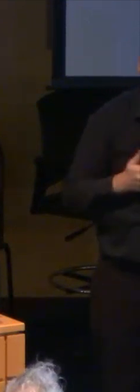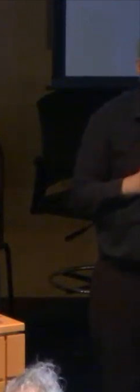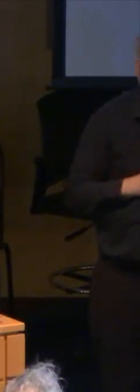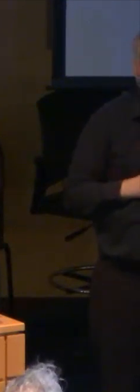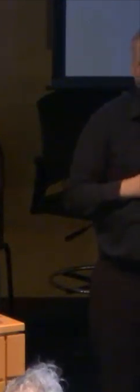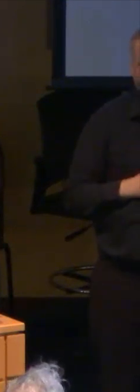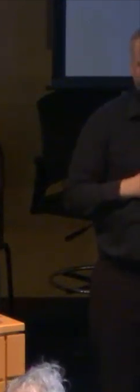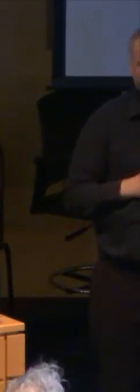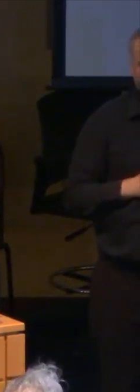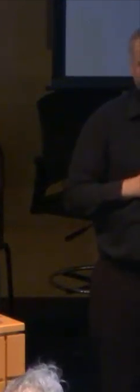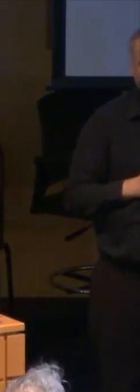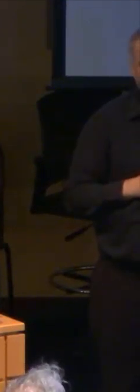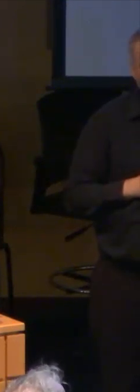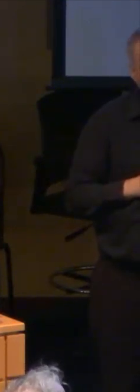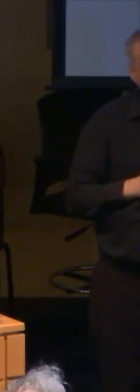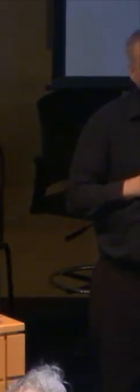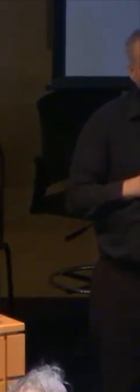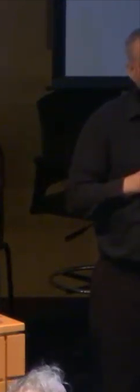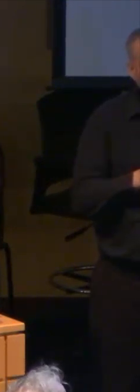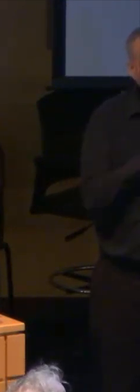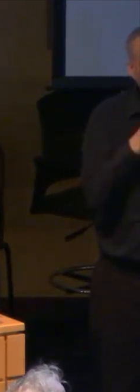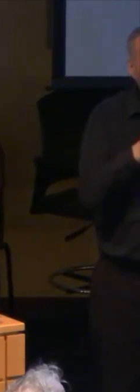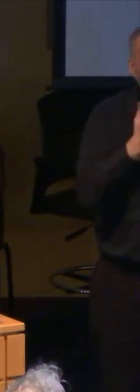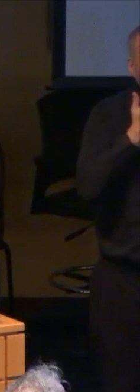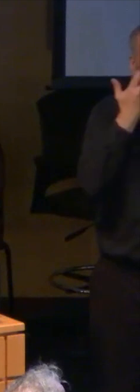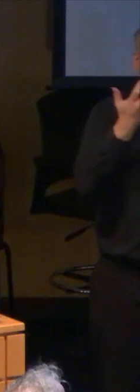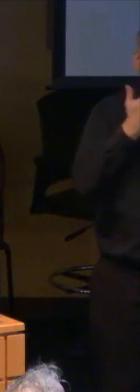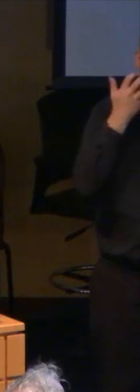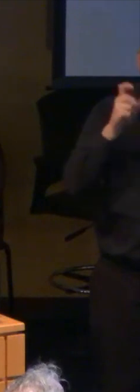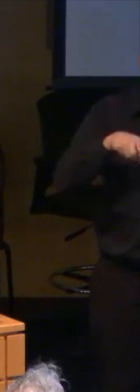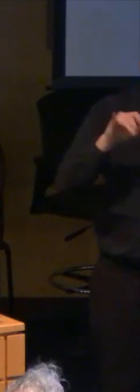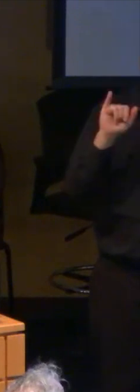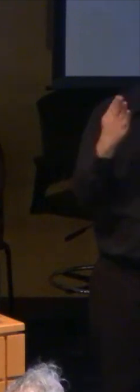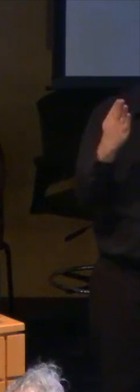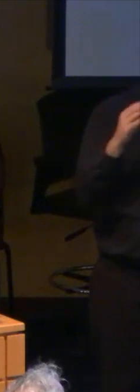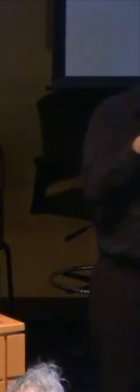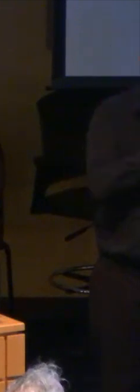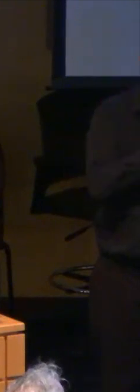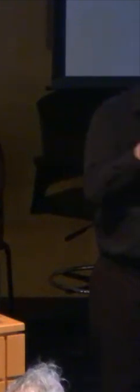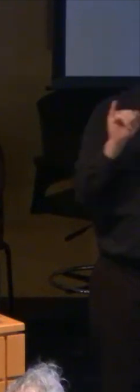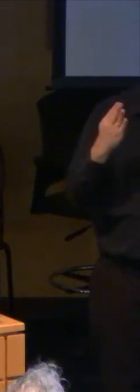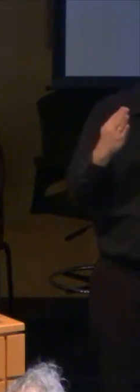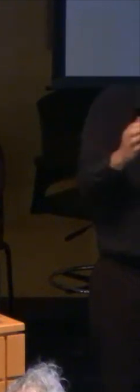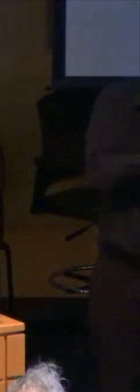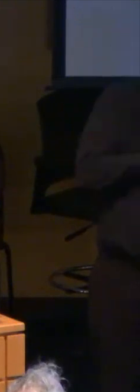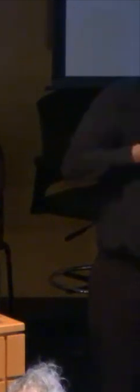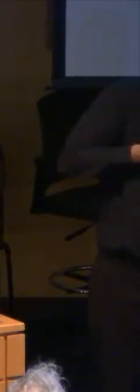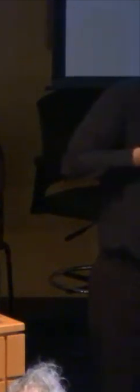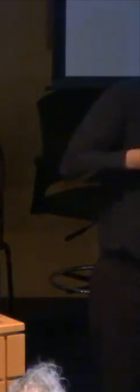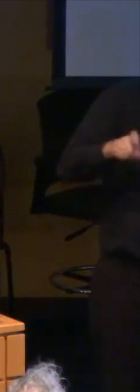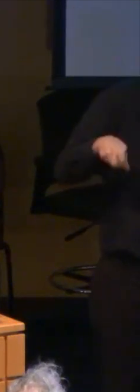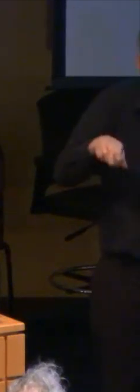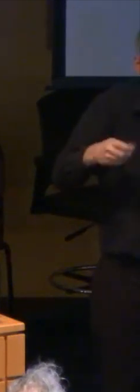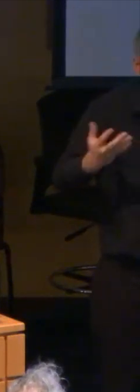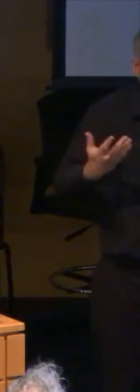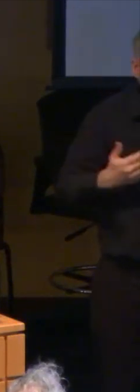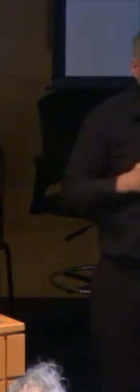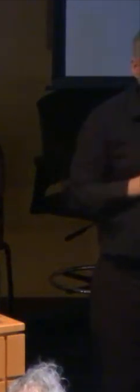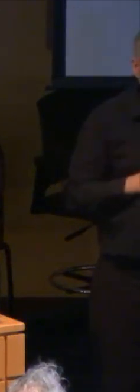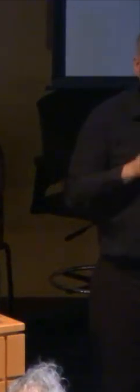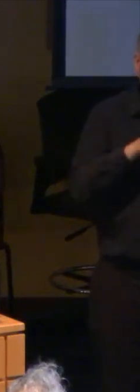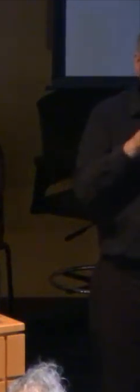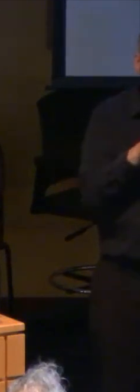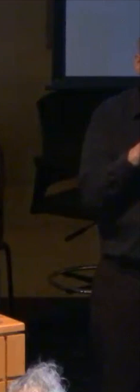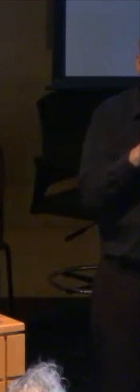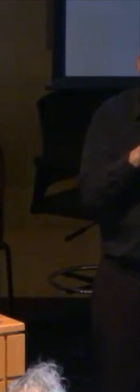mostly employment and wealth and providing opportunities for young people. And so we are